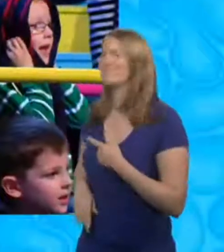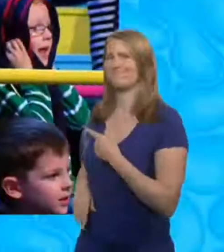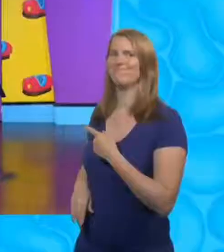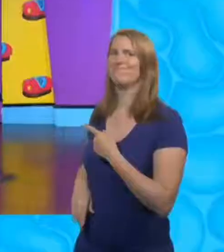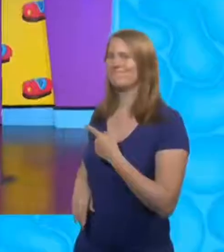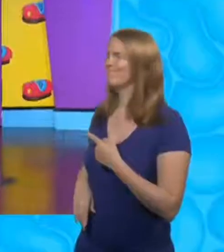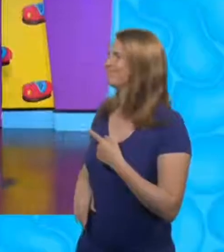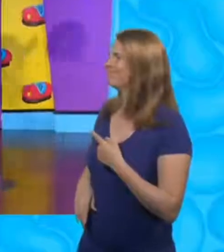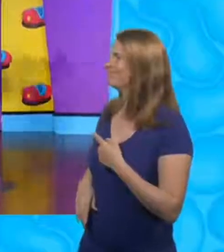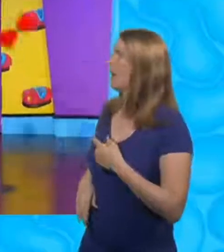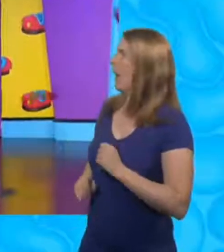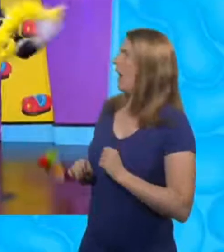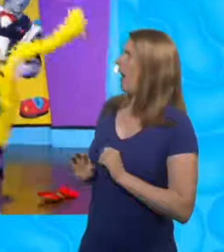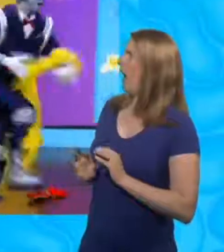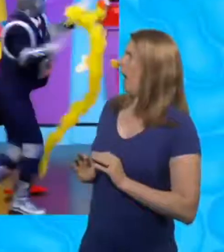Right.